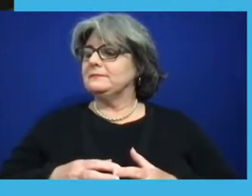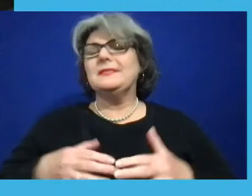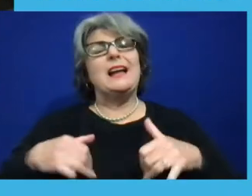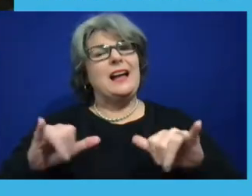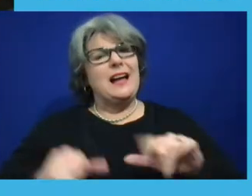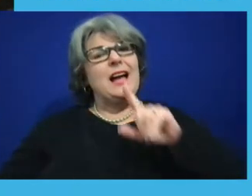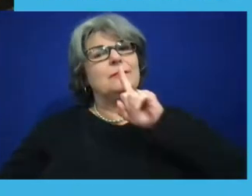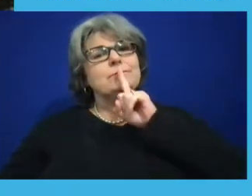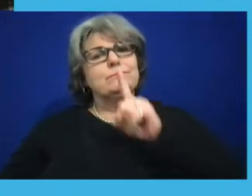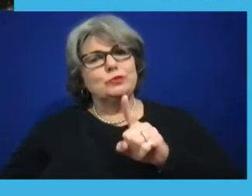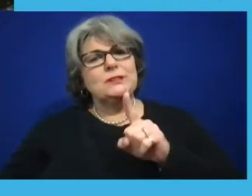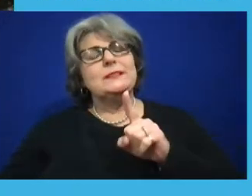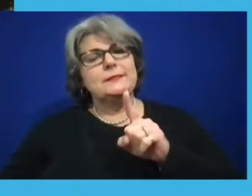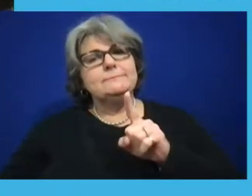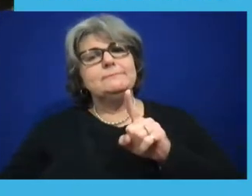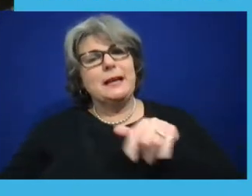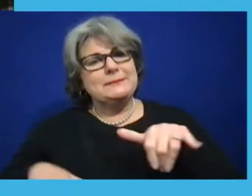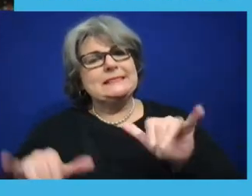and I'm